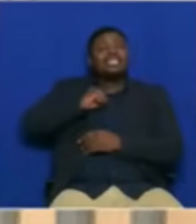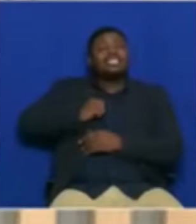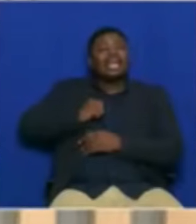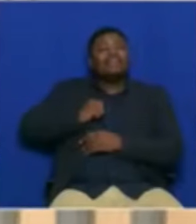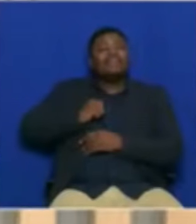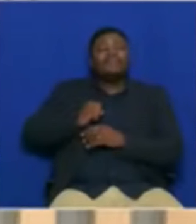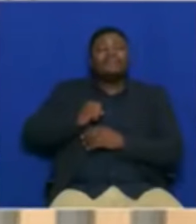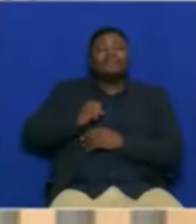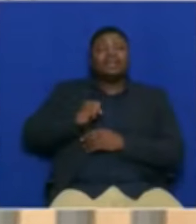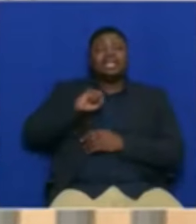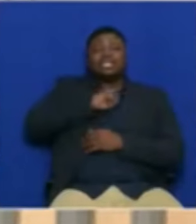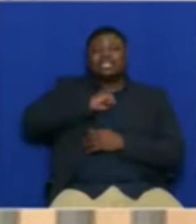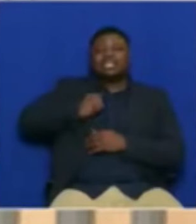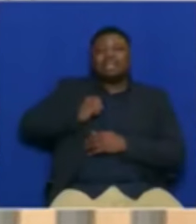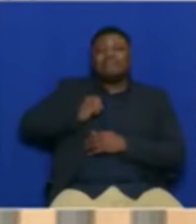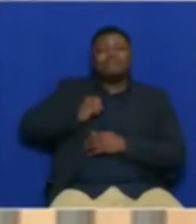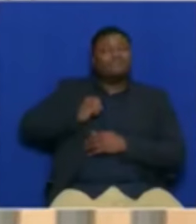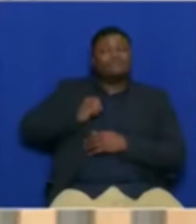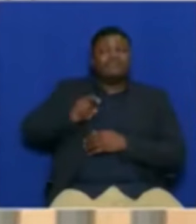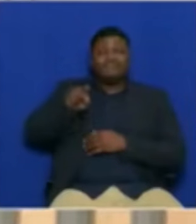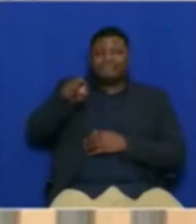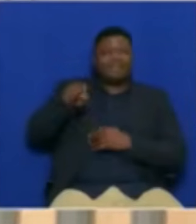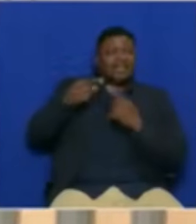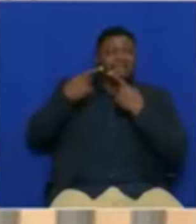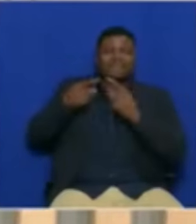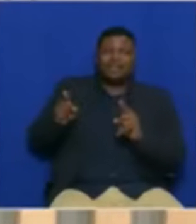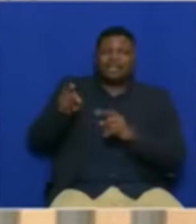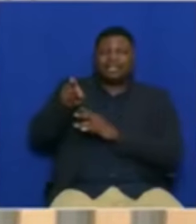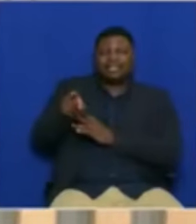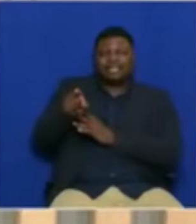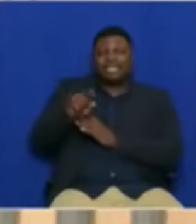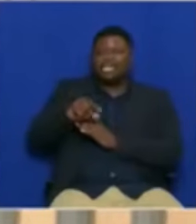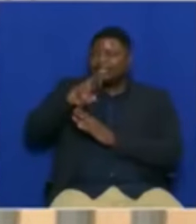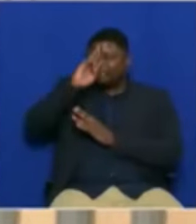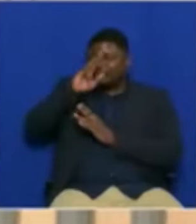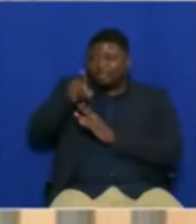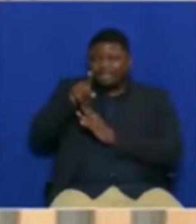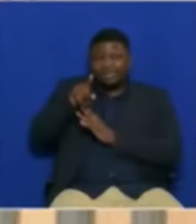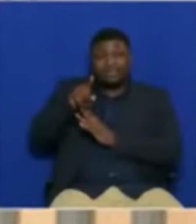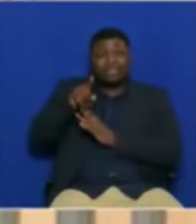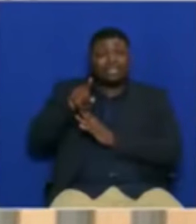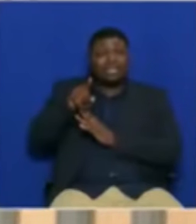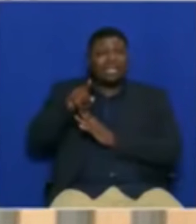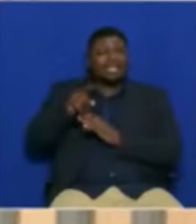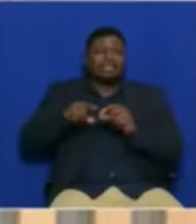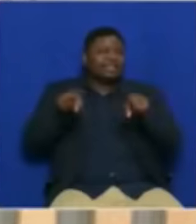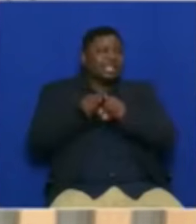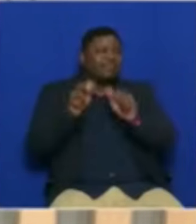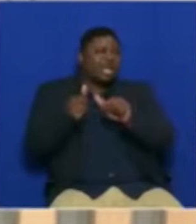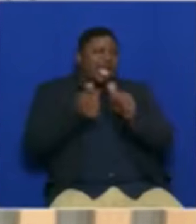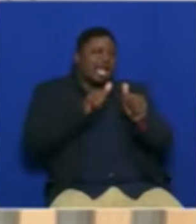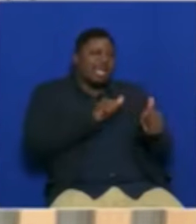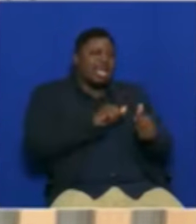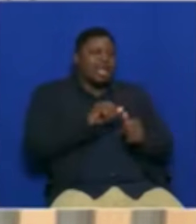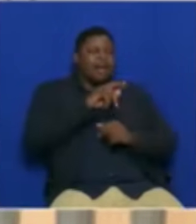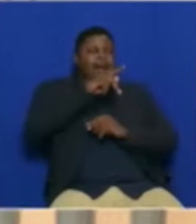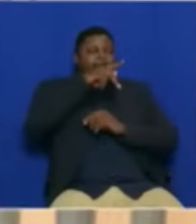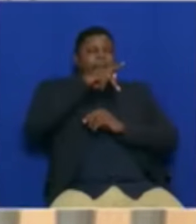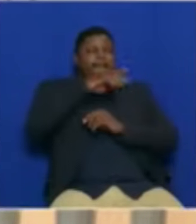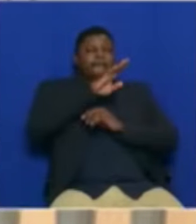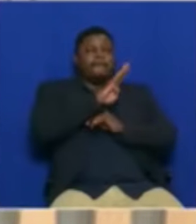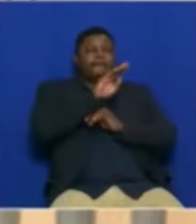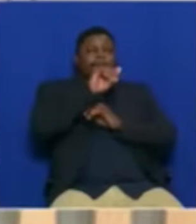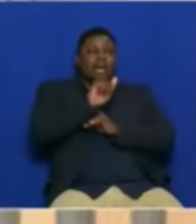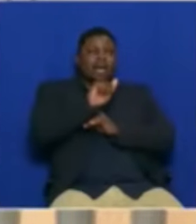like Commander Van Vuren and I forget his, Bapela. I apologize, I forget the